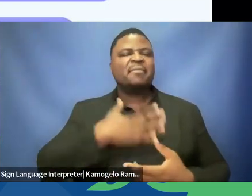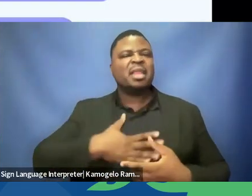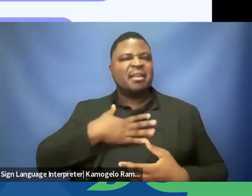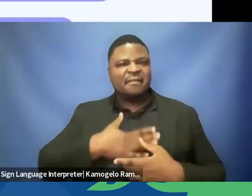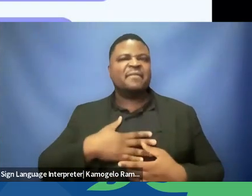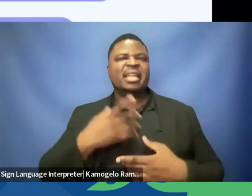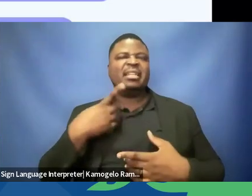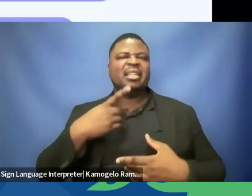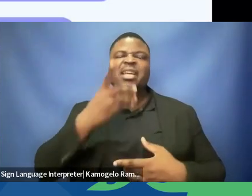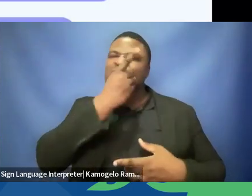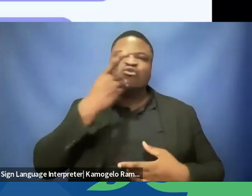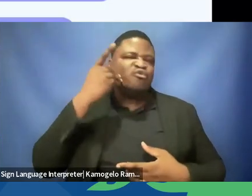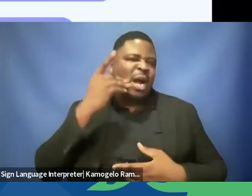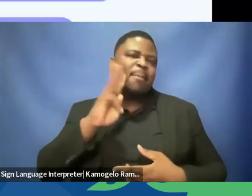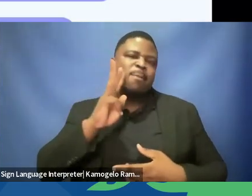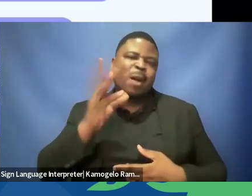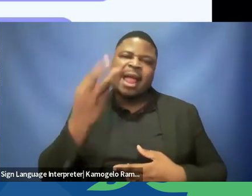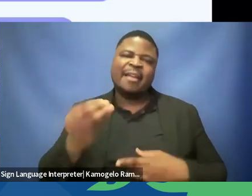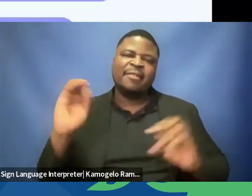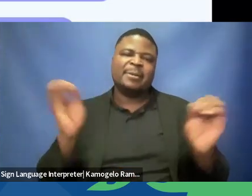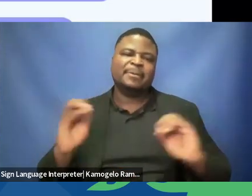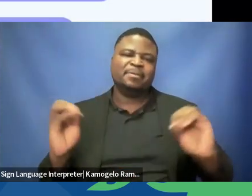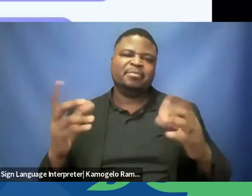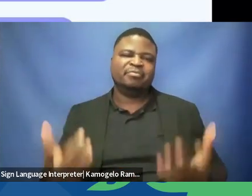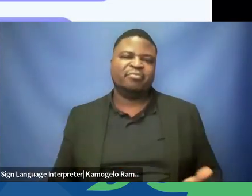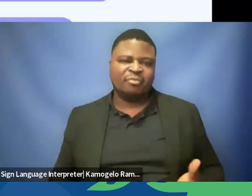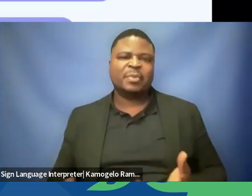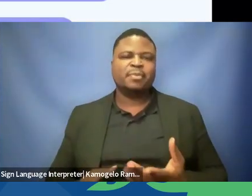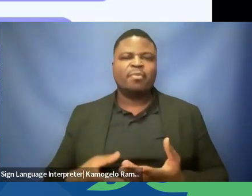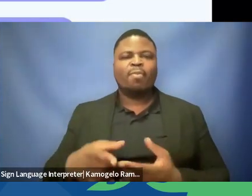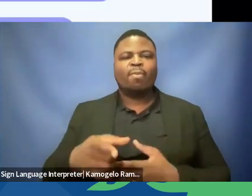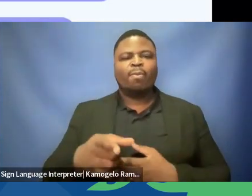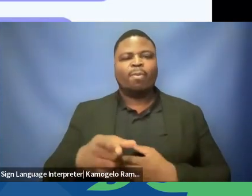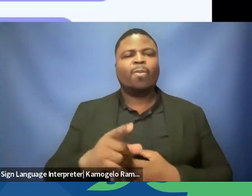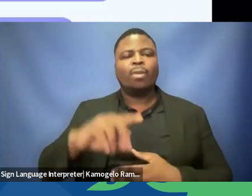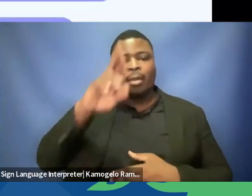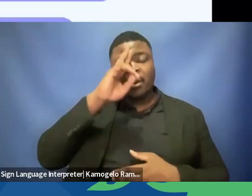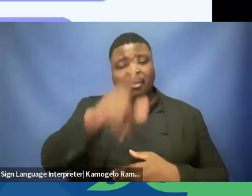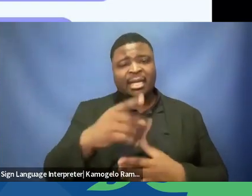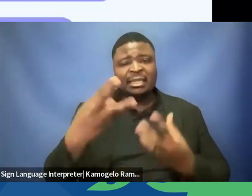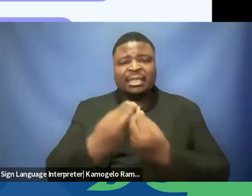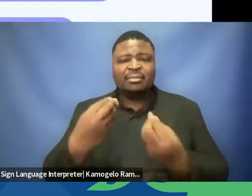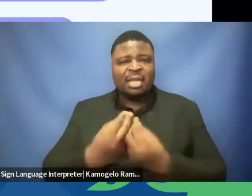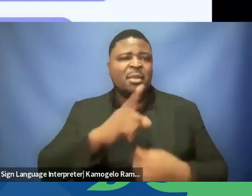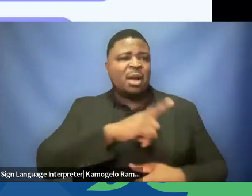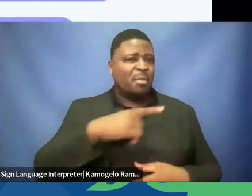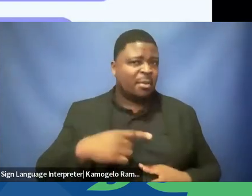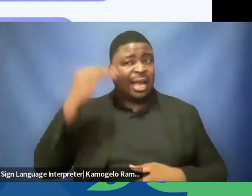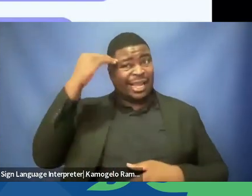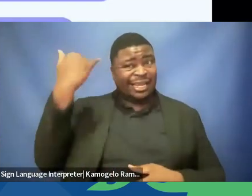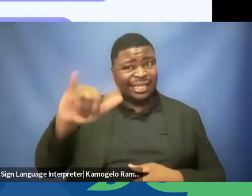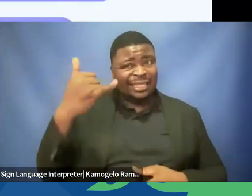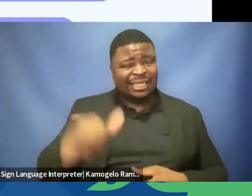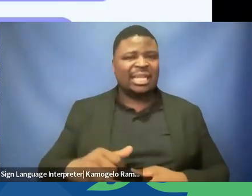that we interviewed. Also, jaw clenching, because this is a herb that is chewed for a long time, headaches and muscle pain just from